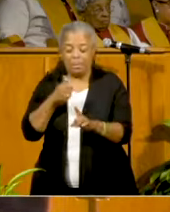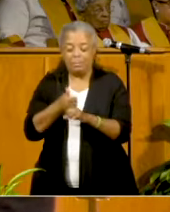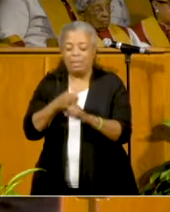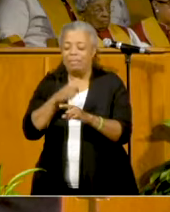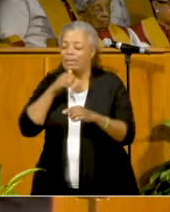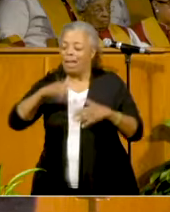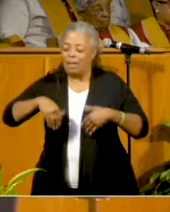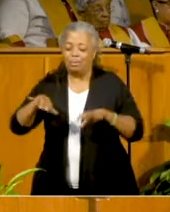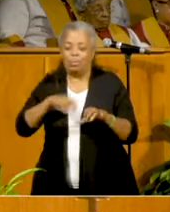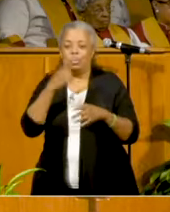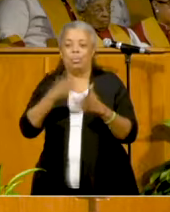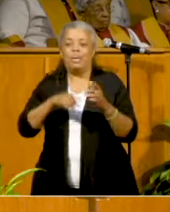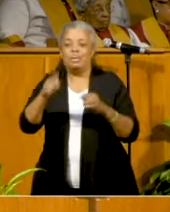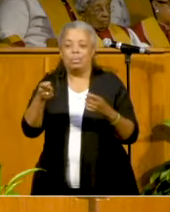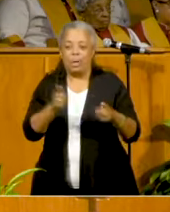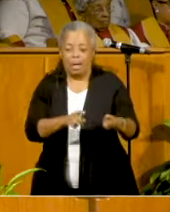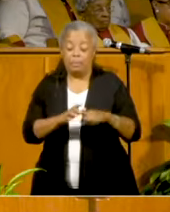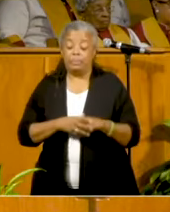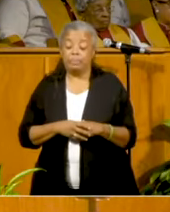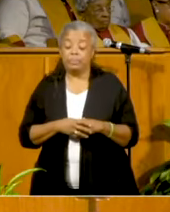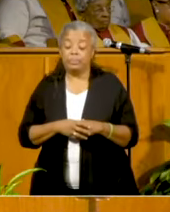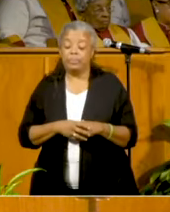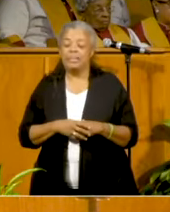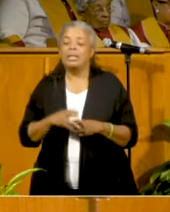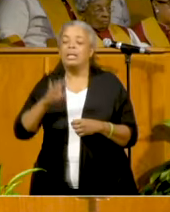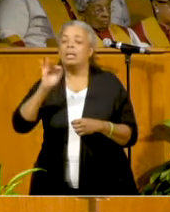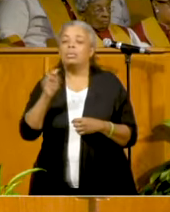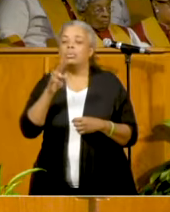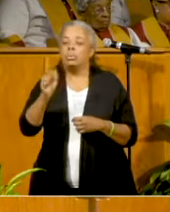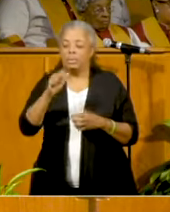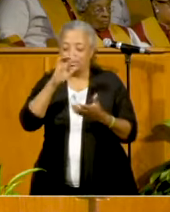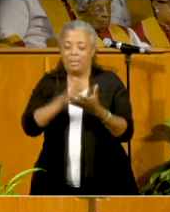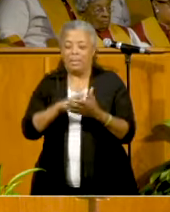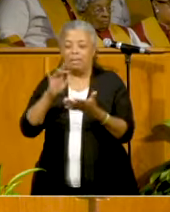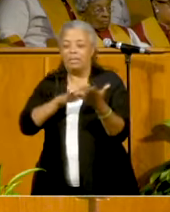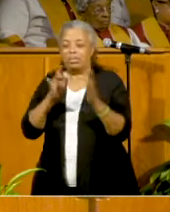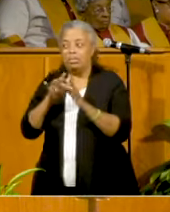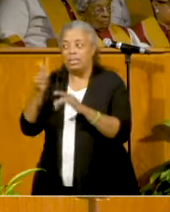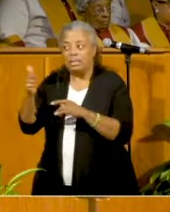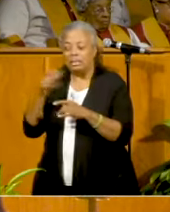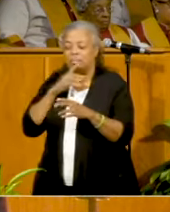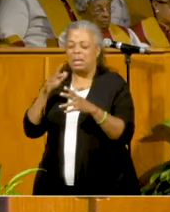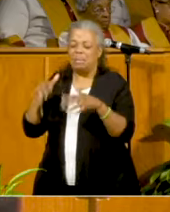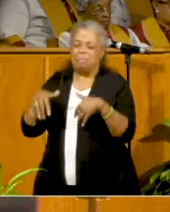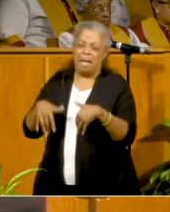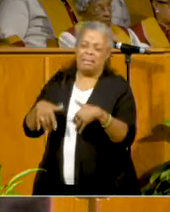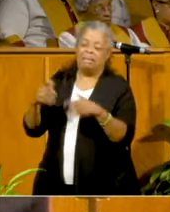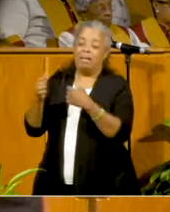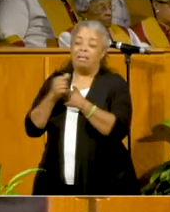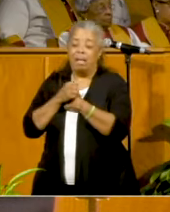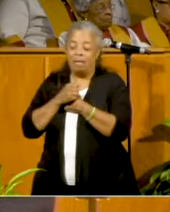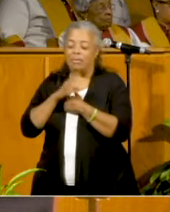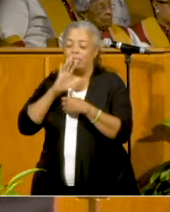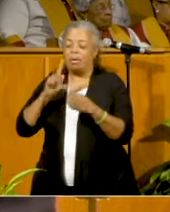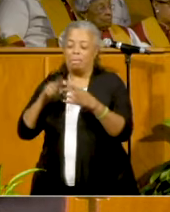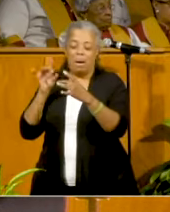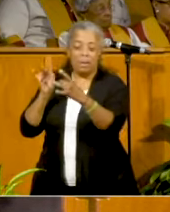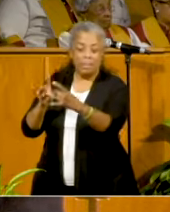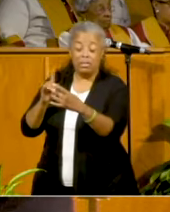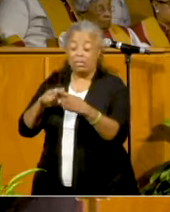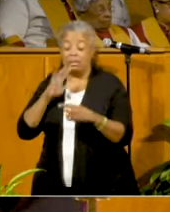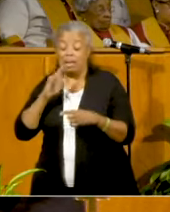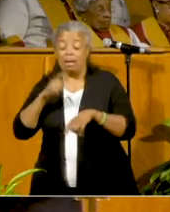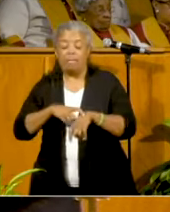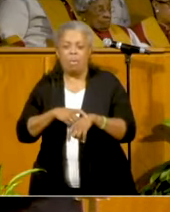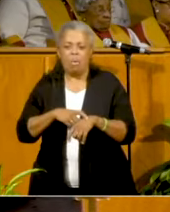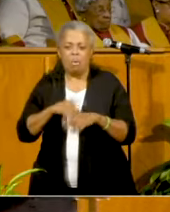what needs to be done. He's been passive. He's been loving. He's been talking about compassion. Jesus, it's time for